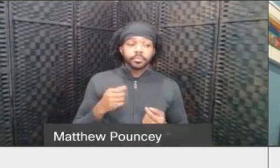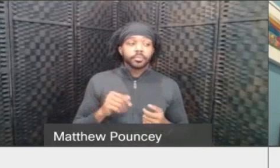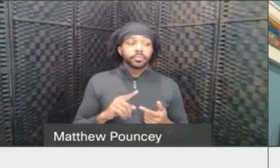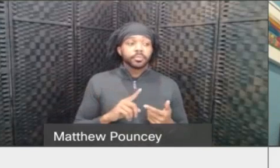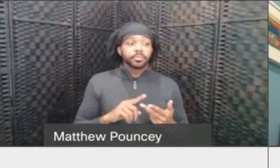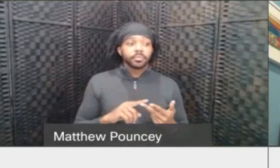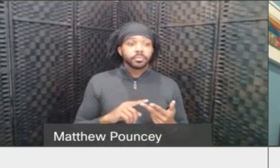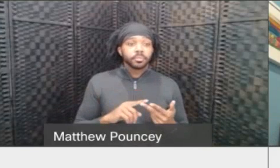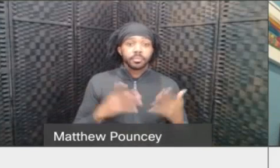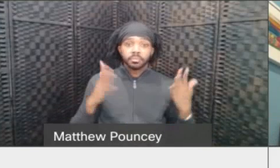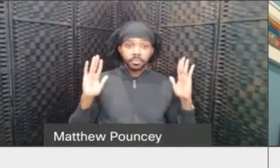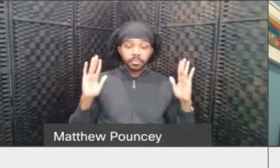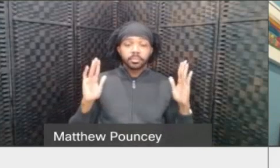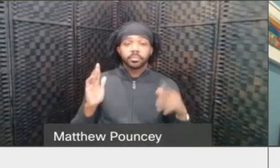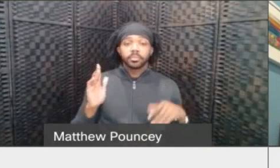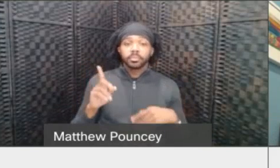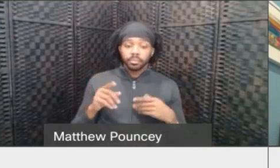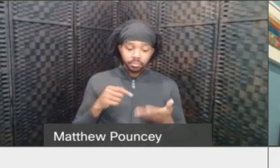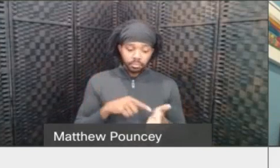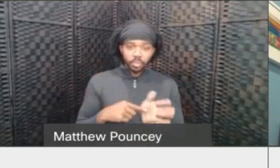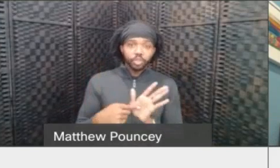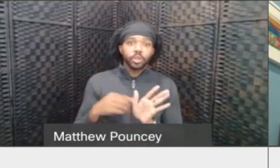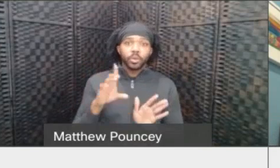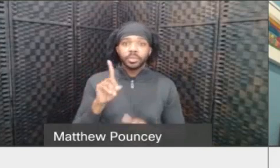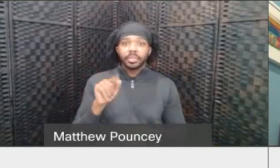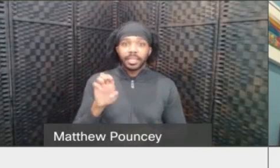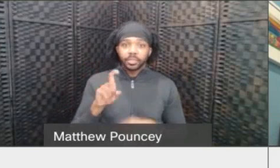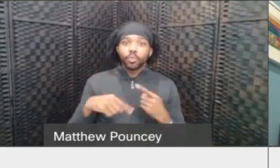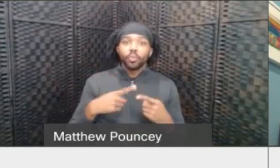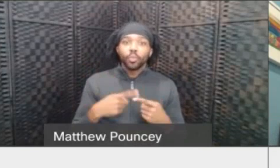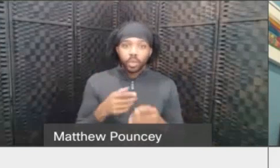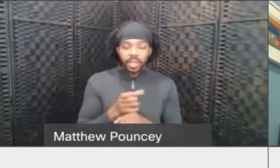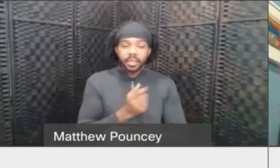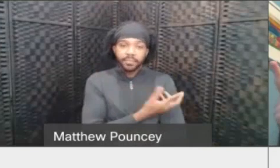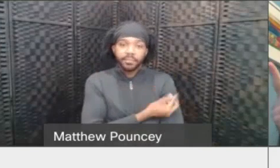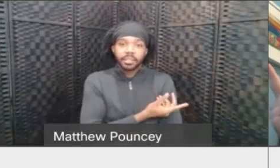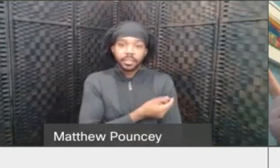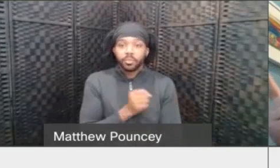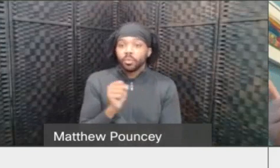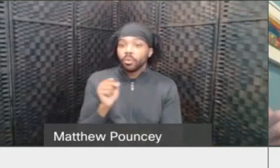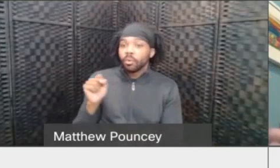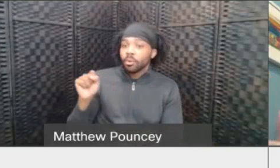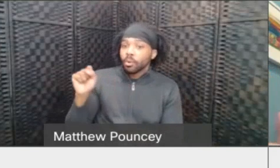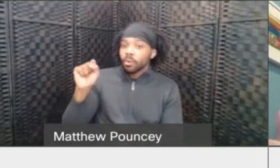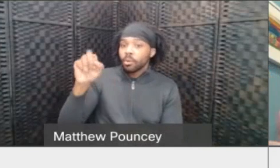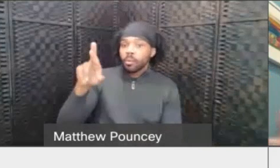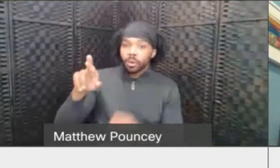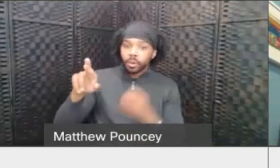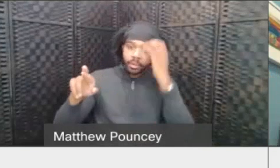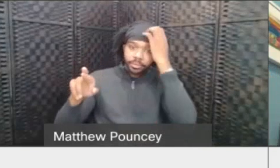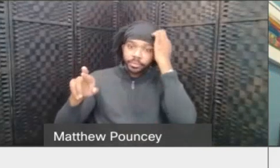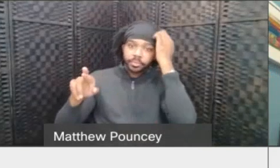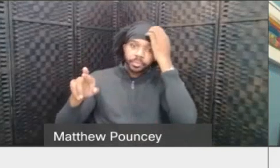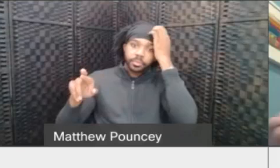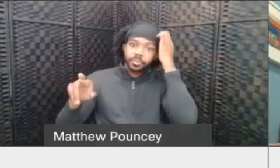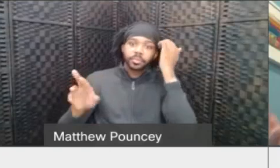yeah, that would be it. The dates that they got the vaccination, which is on the card, or if they've not been